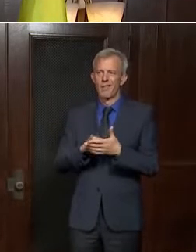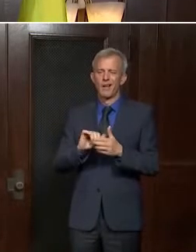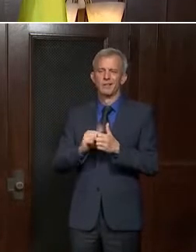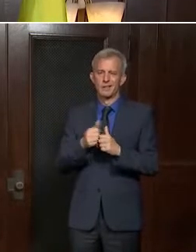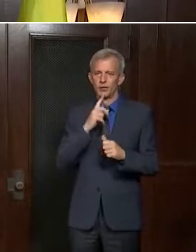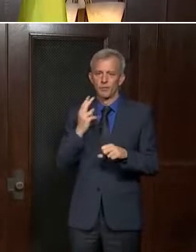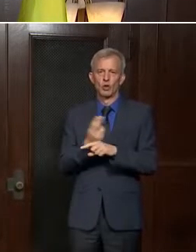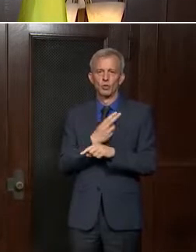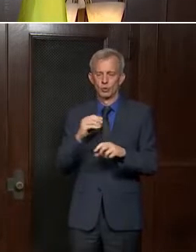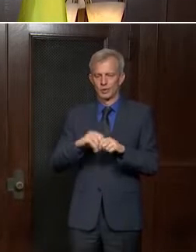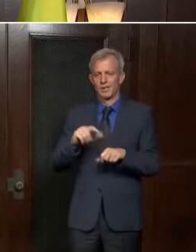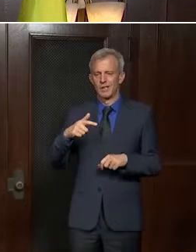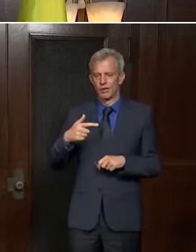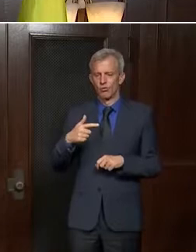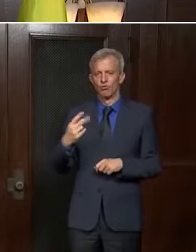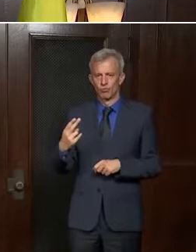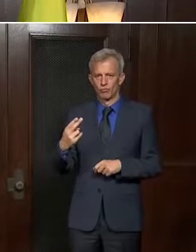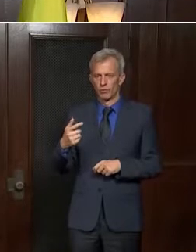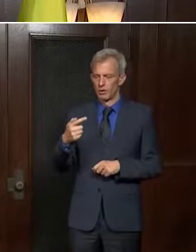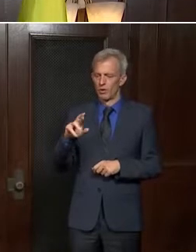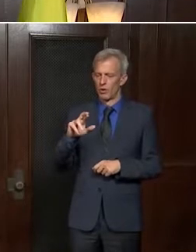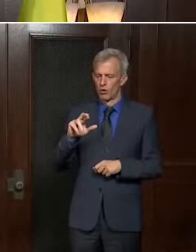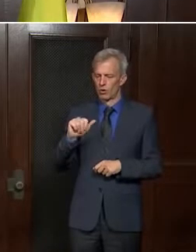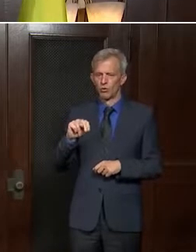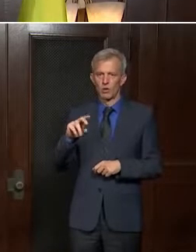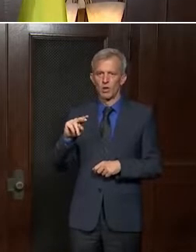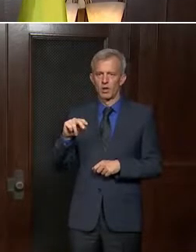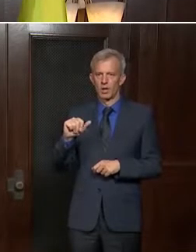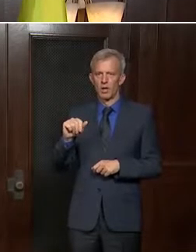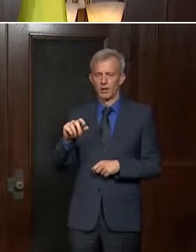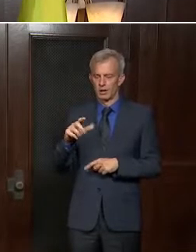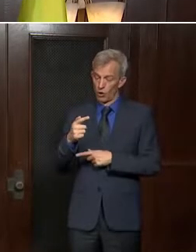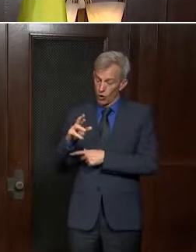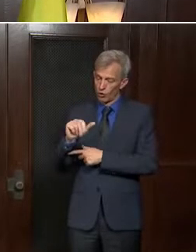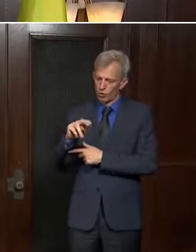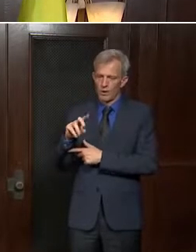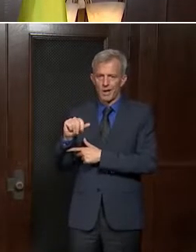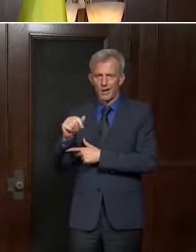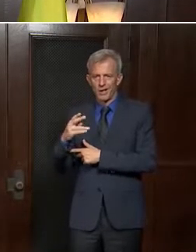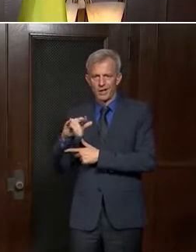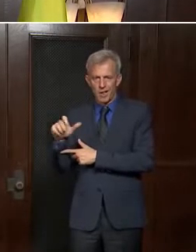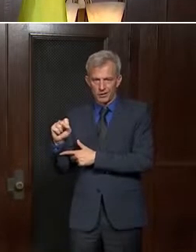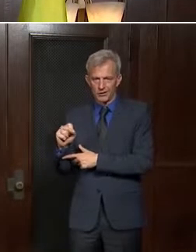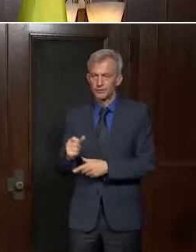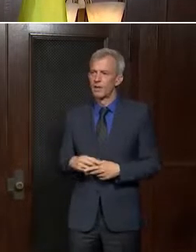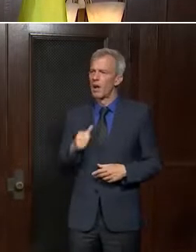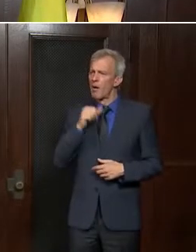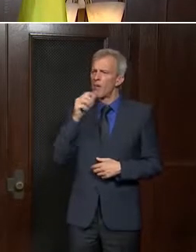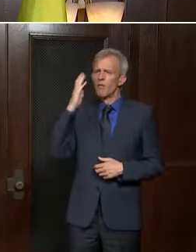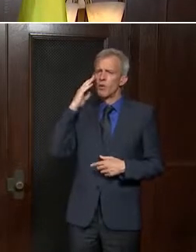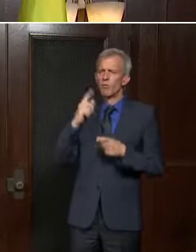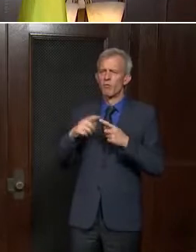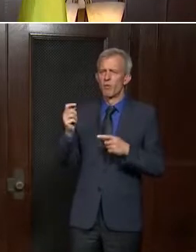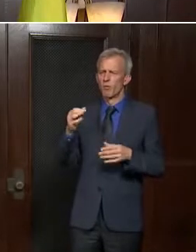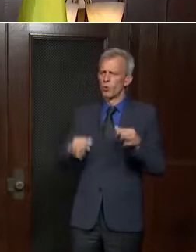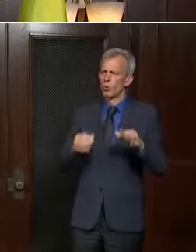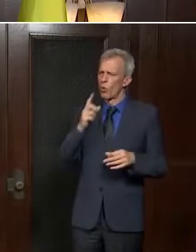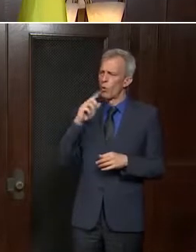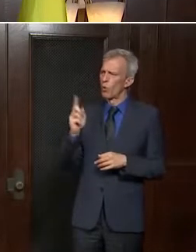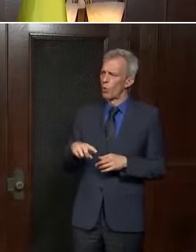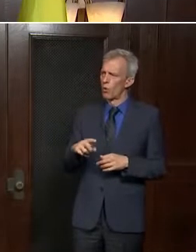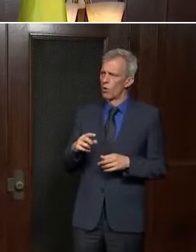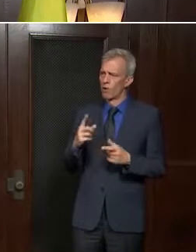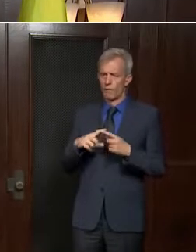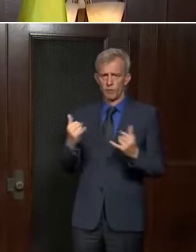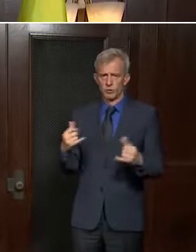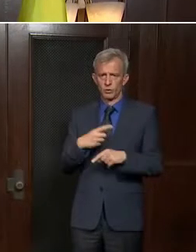used in Granada Hills. Secondly, in terms of, no, I'm not familiar with a court order from today. I know that the judge in the